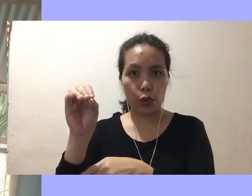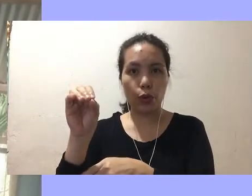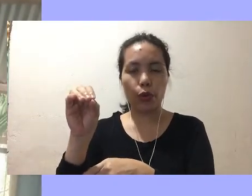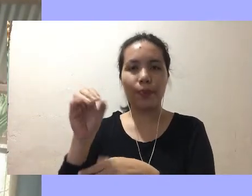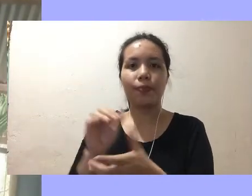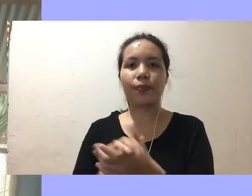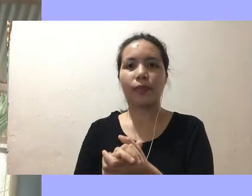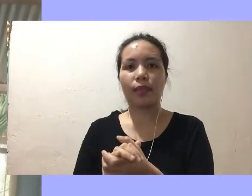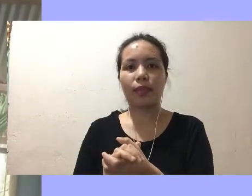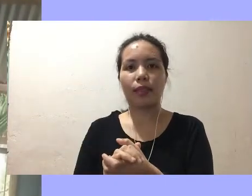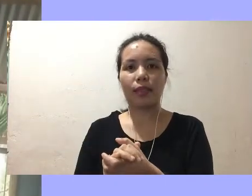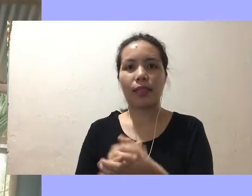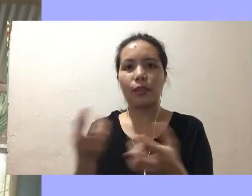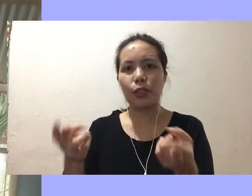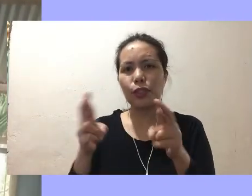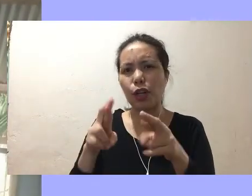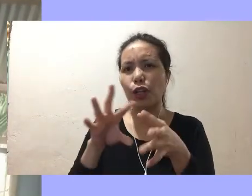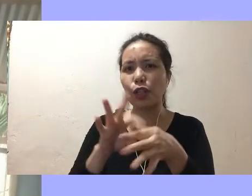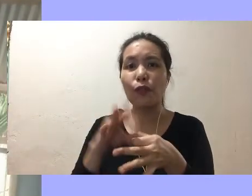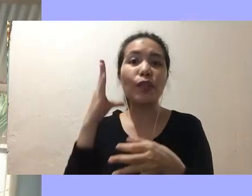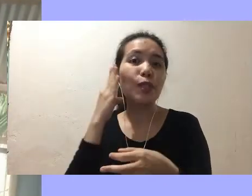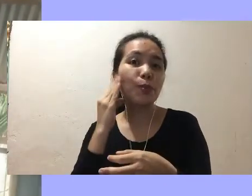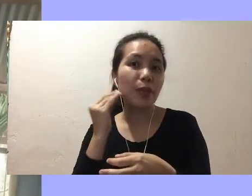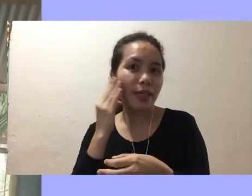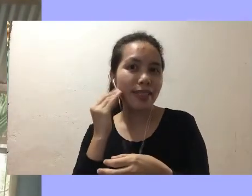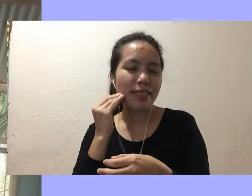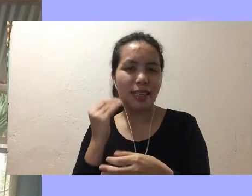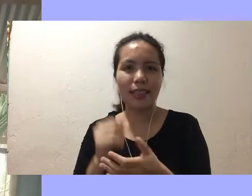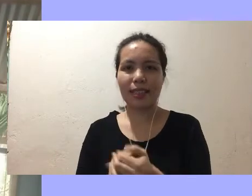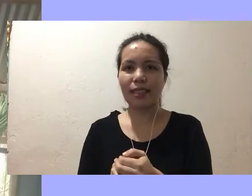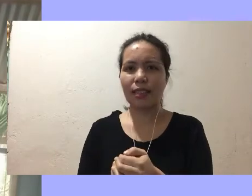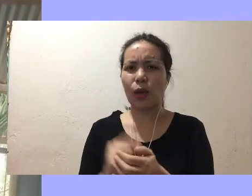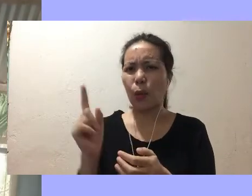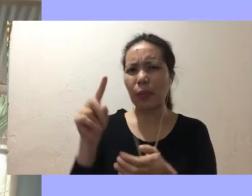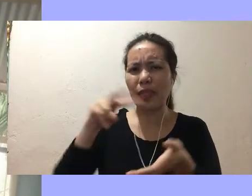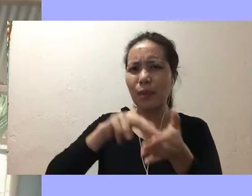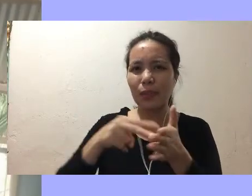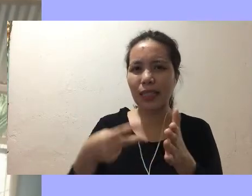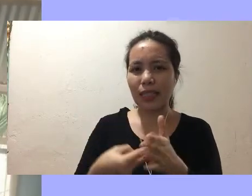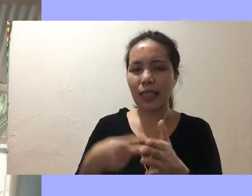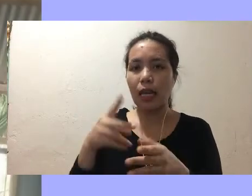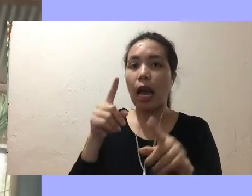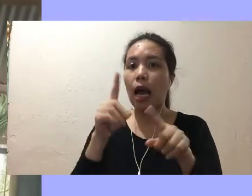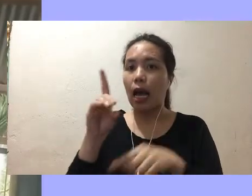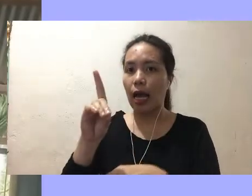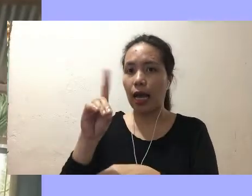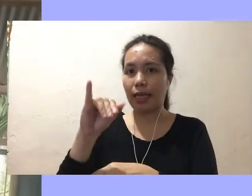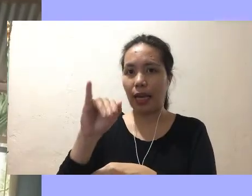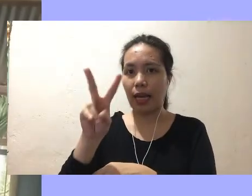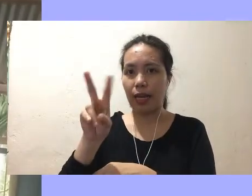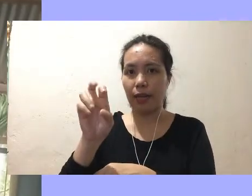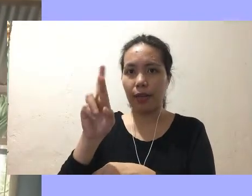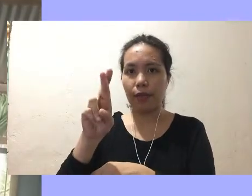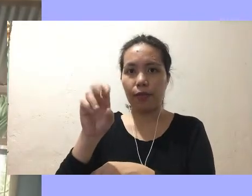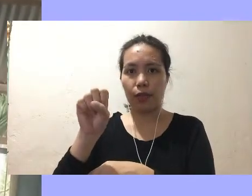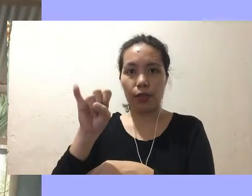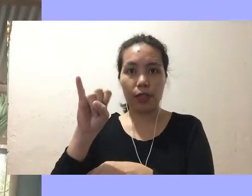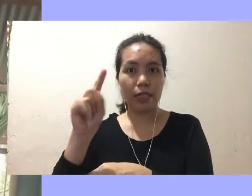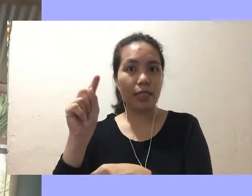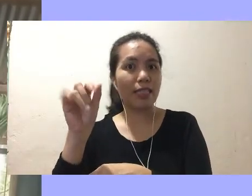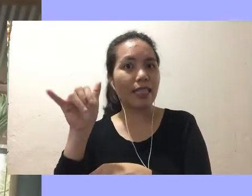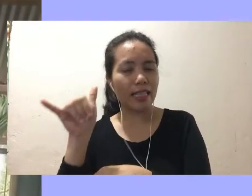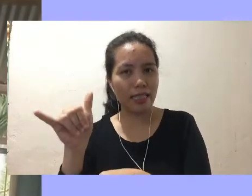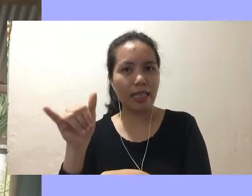a result of the diversity in their language learning experience. Now, how do you understand that? Diversity in